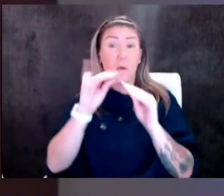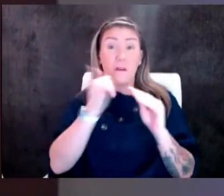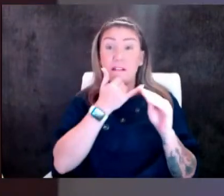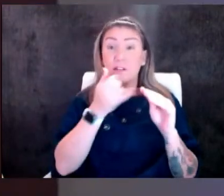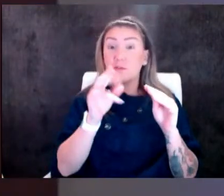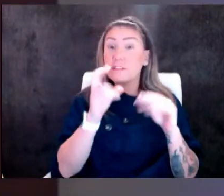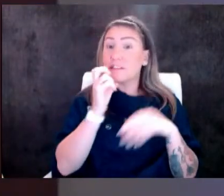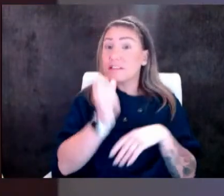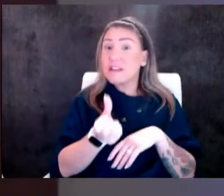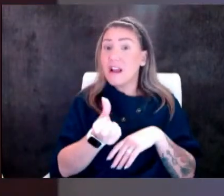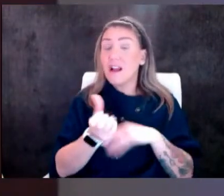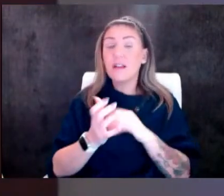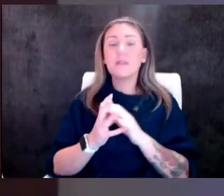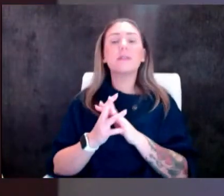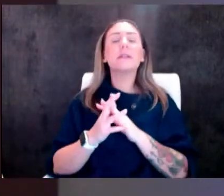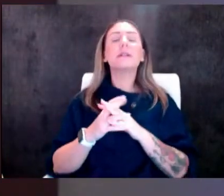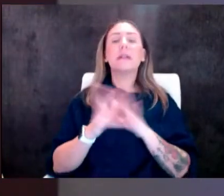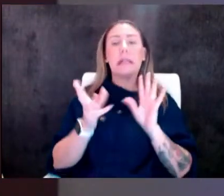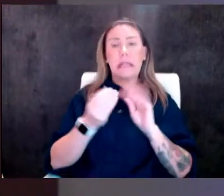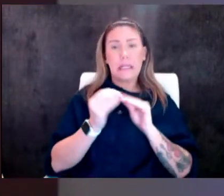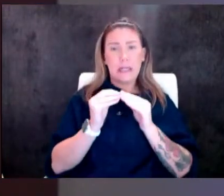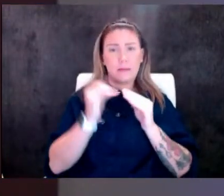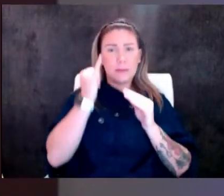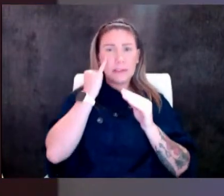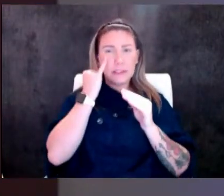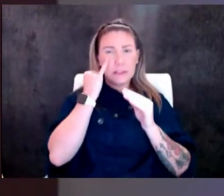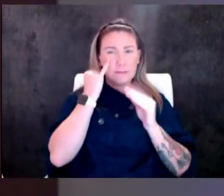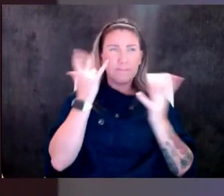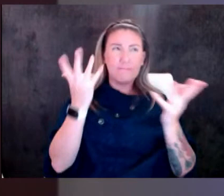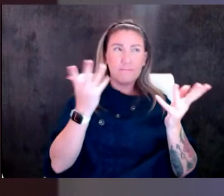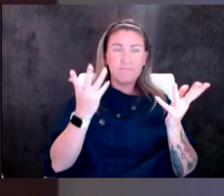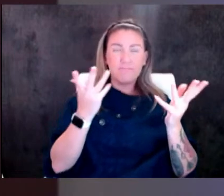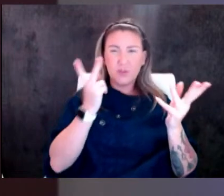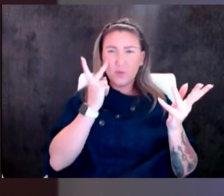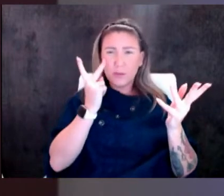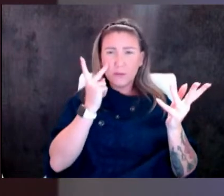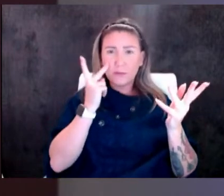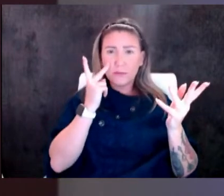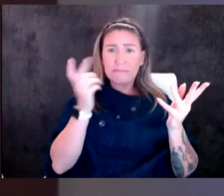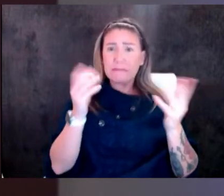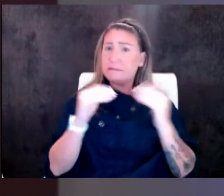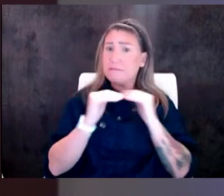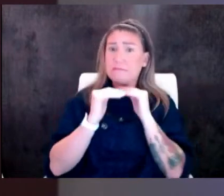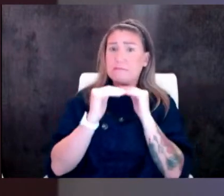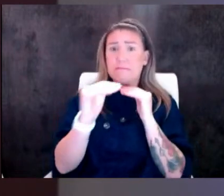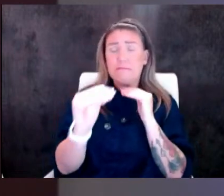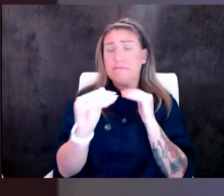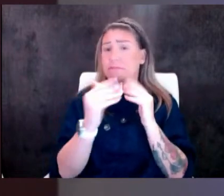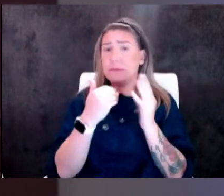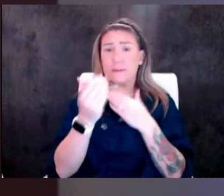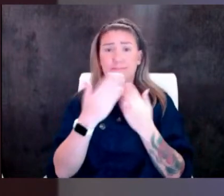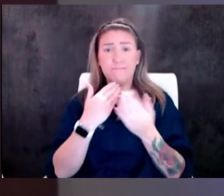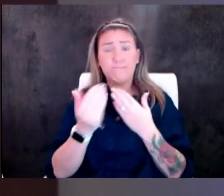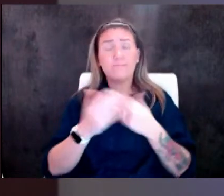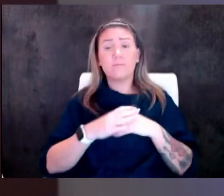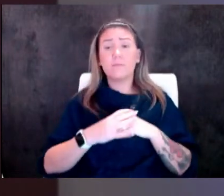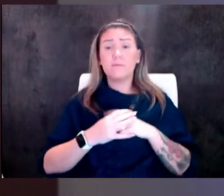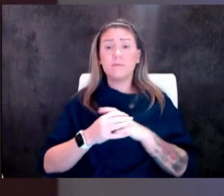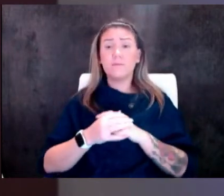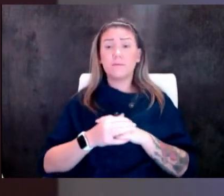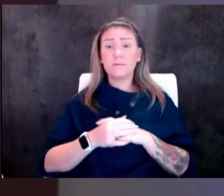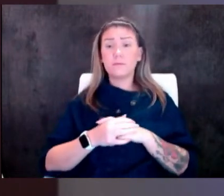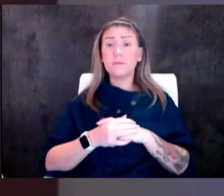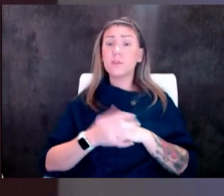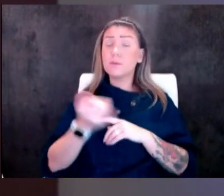I think the numbers, if you look at it in the big picture, seem to be fairly constant despite all this. There have been some